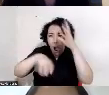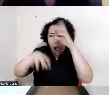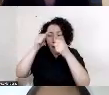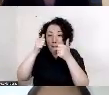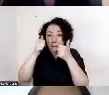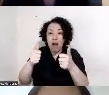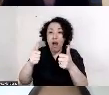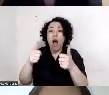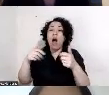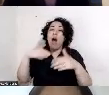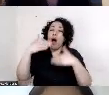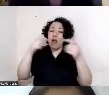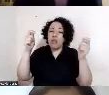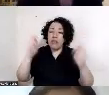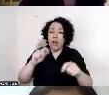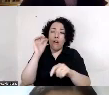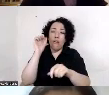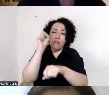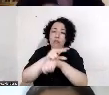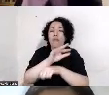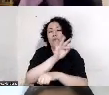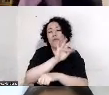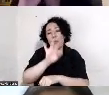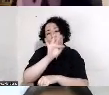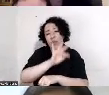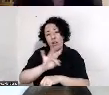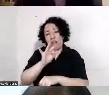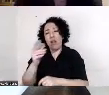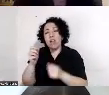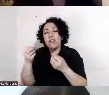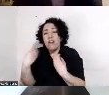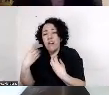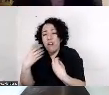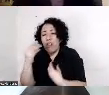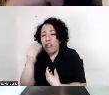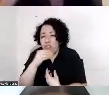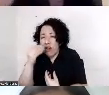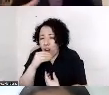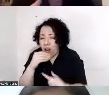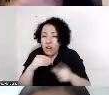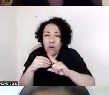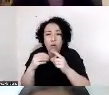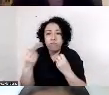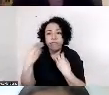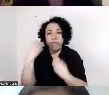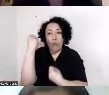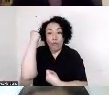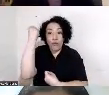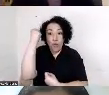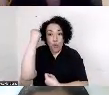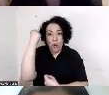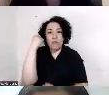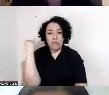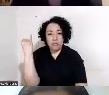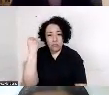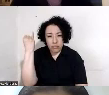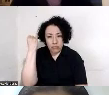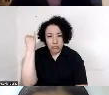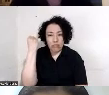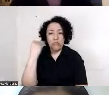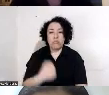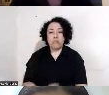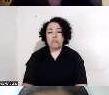eles bem-sucedidos. Many gifted and talented students never encounter